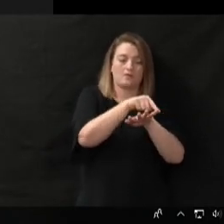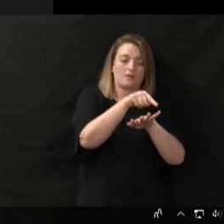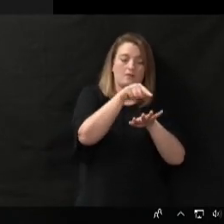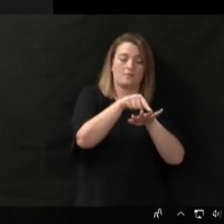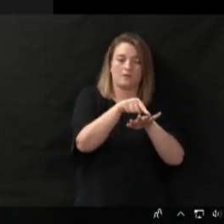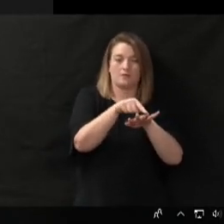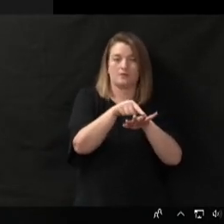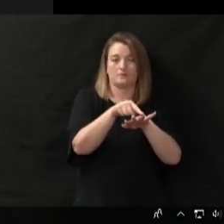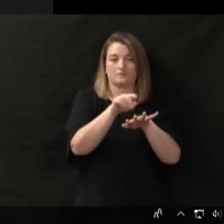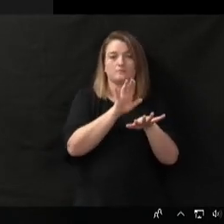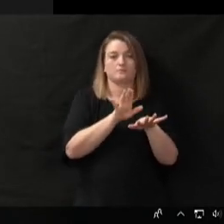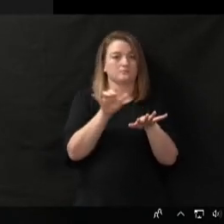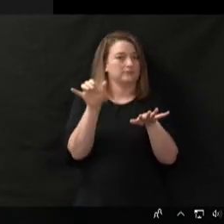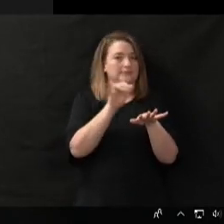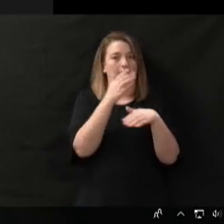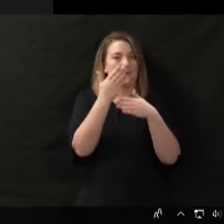it,